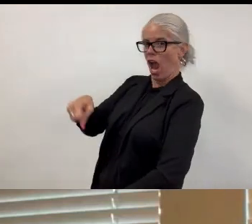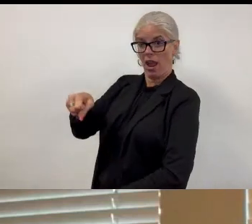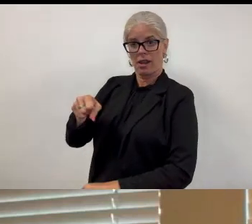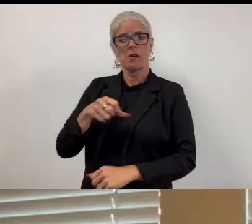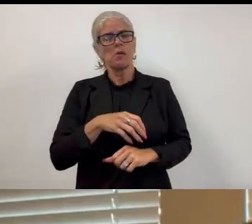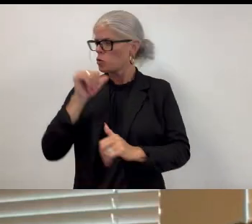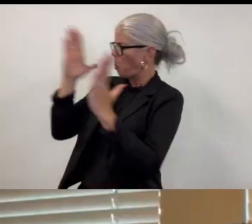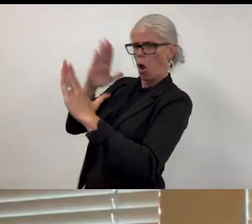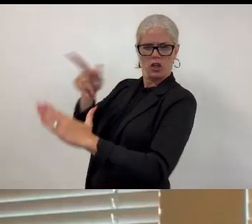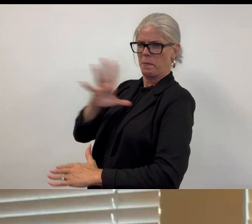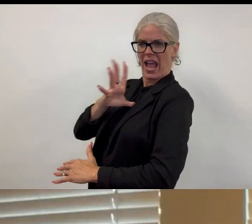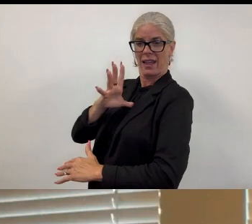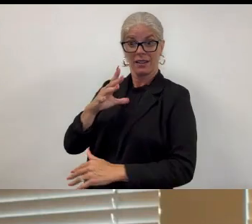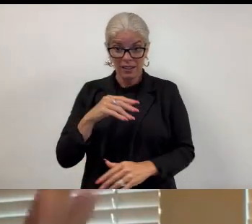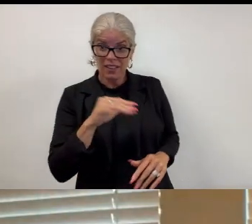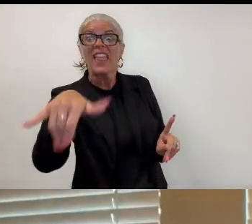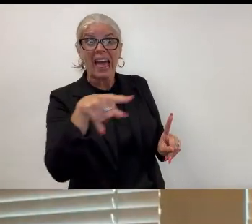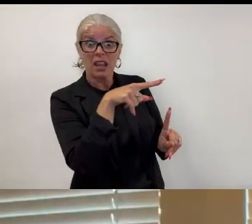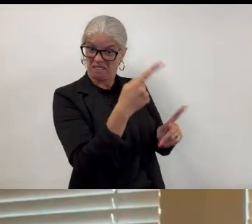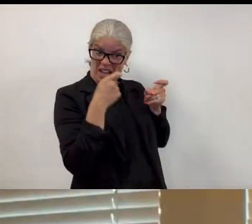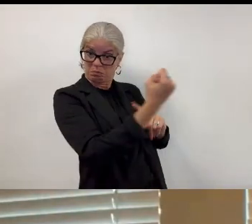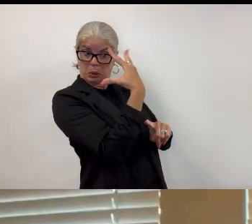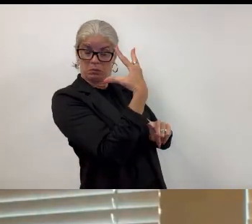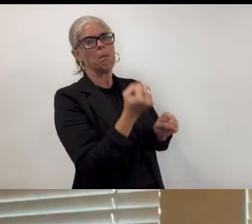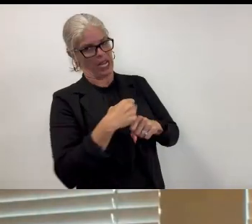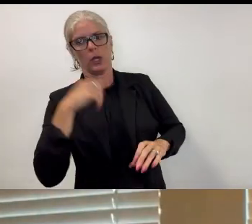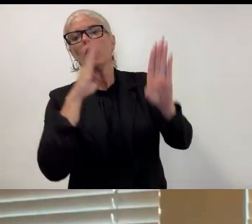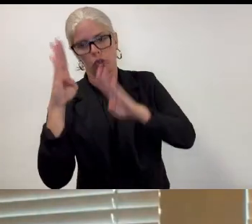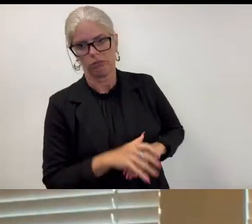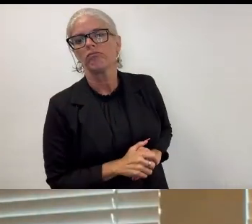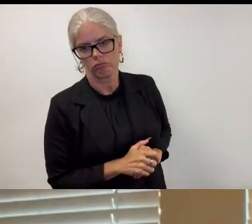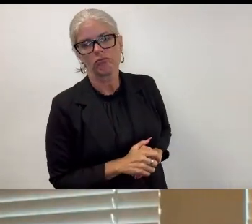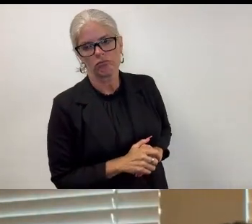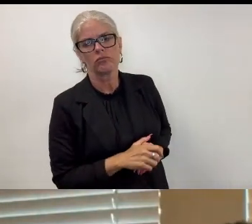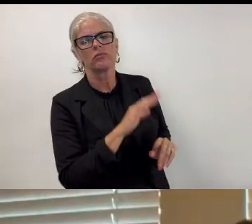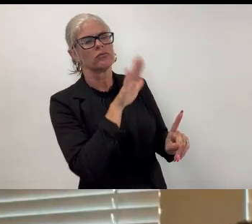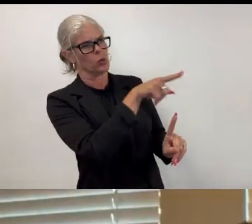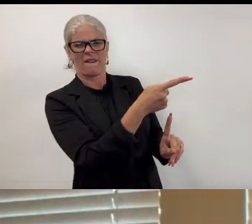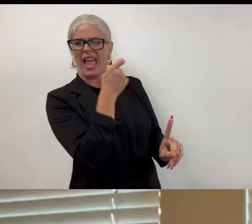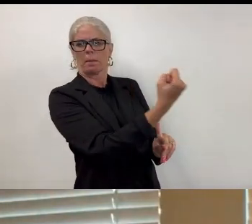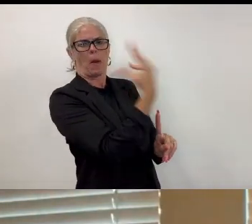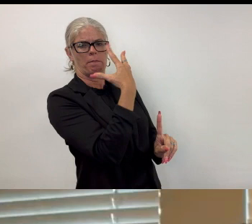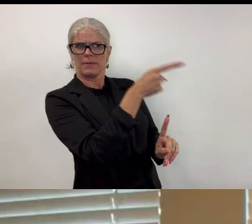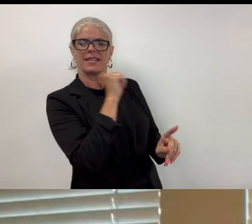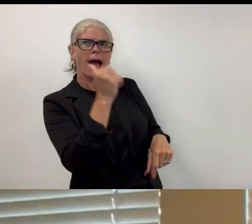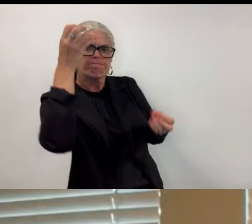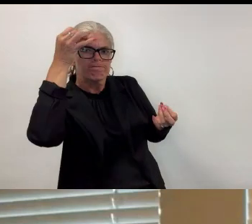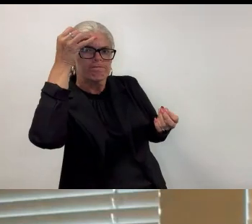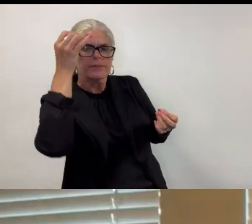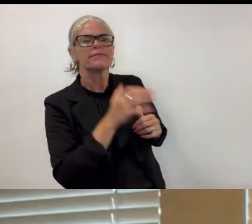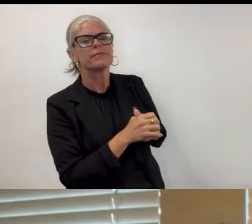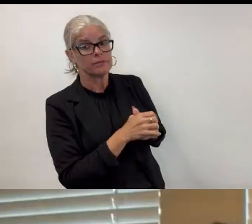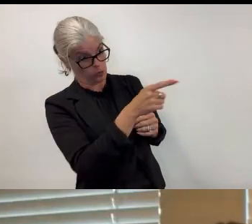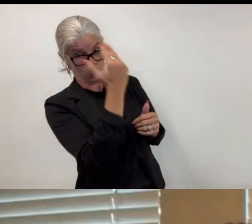your place wheelchair accessible? And like, oh yeah, we're accessible, don't worry about it. Mhm. Okay, now I'm stressed. Like you didn't